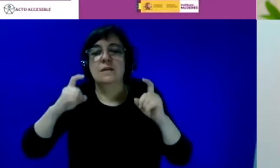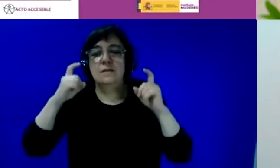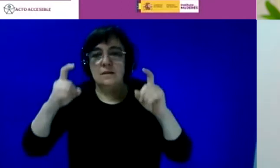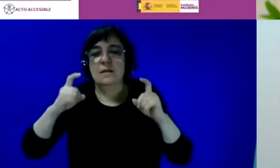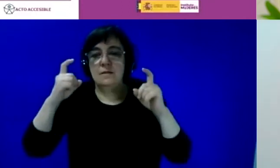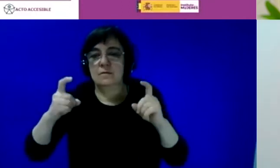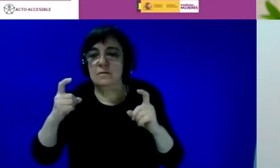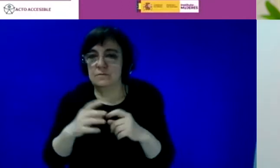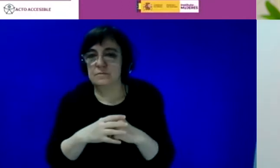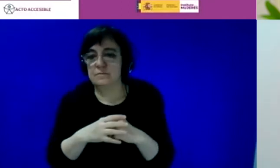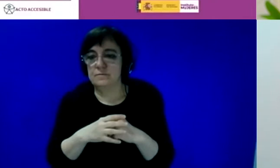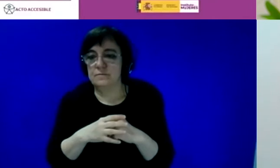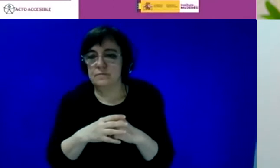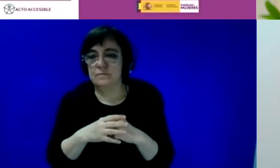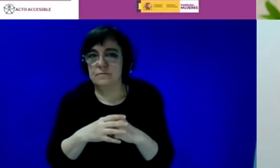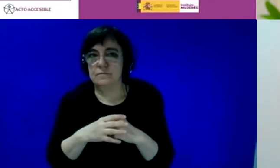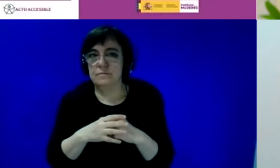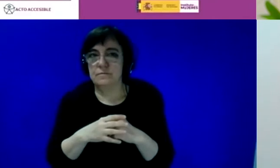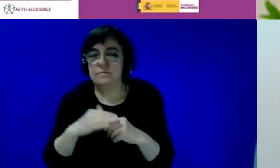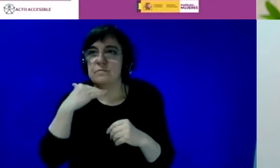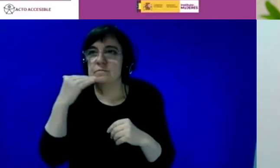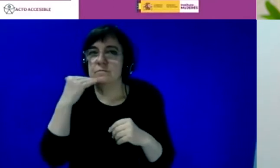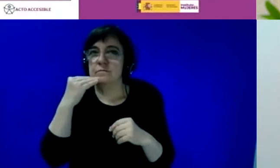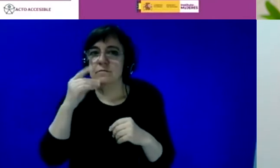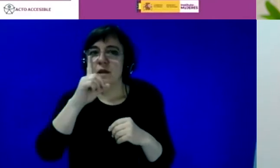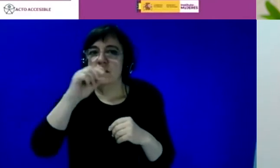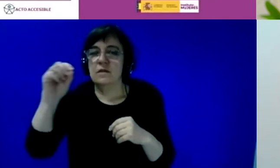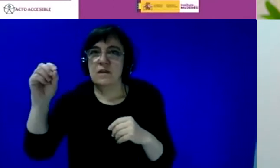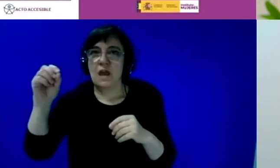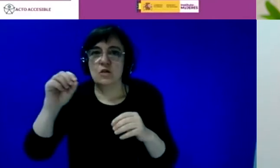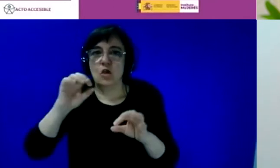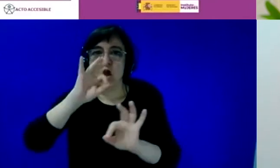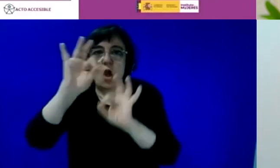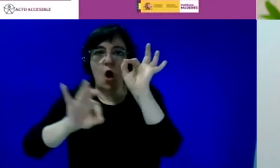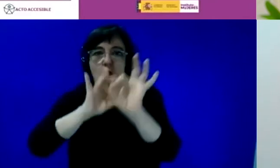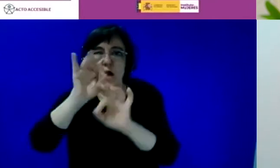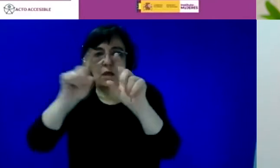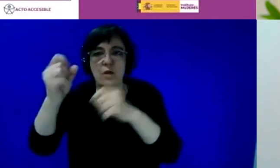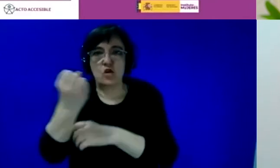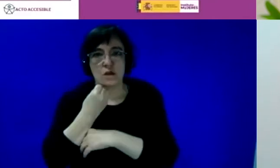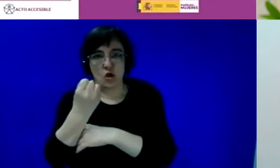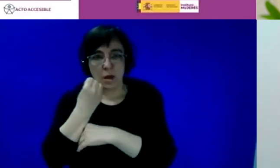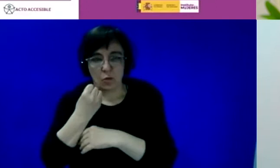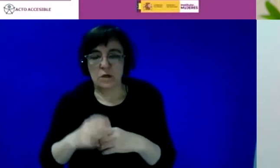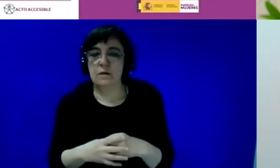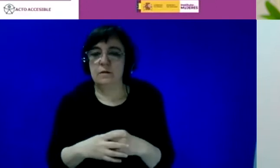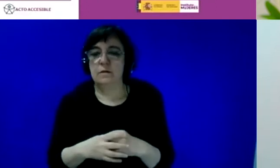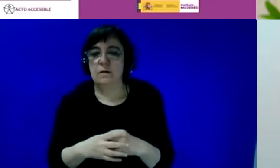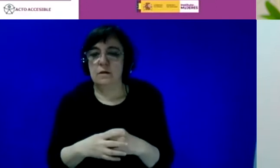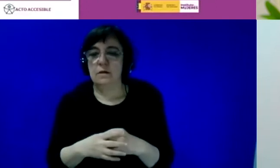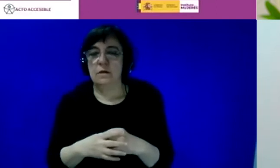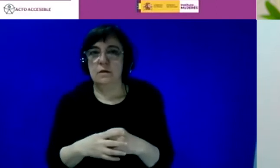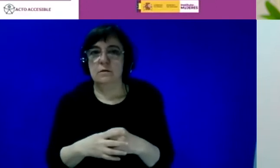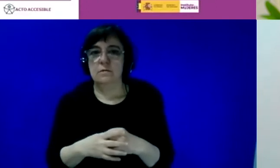of nearly 100 organizations with number of supports that give very specific types of